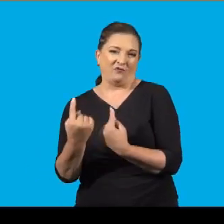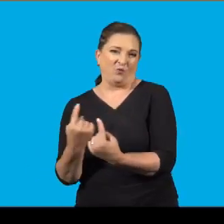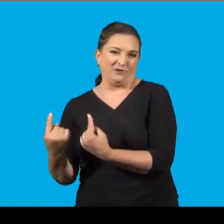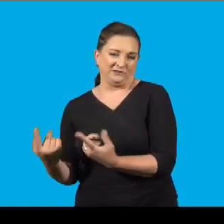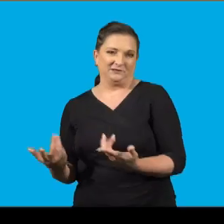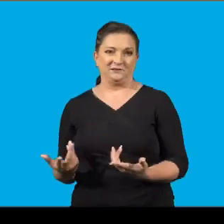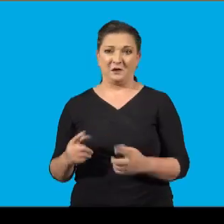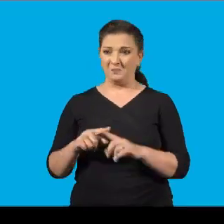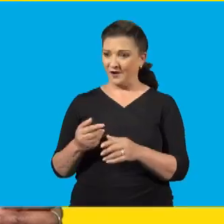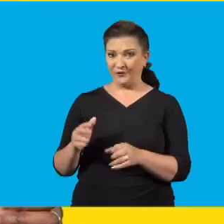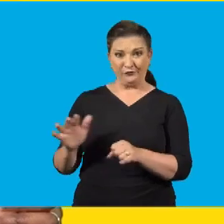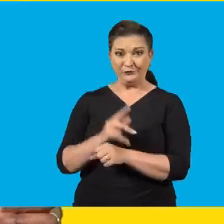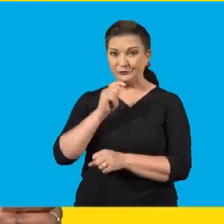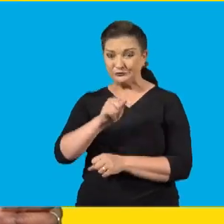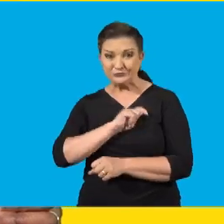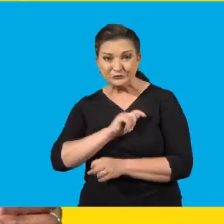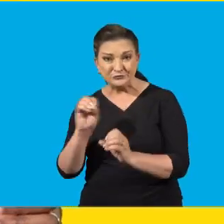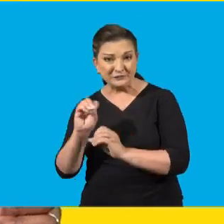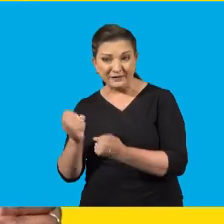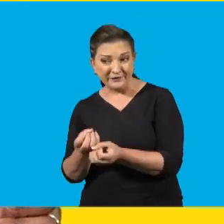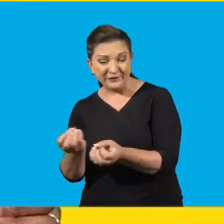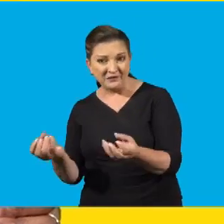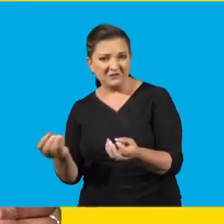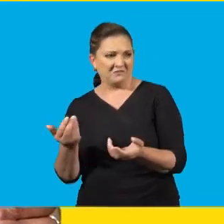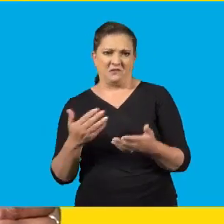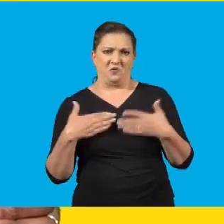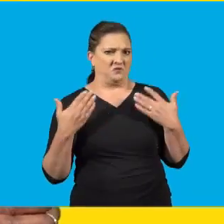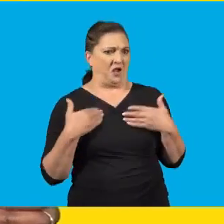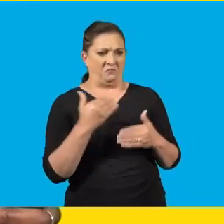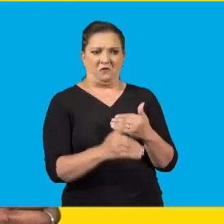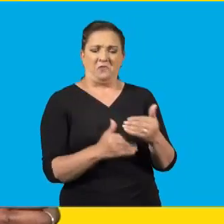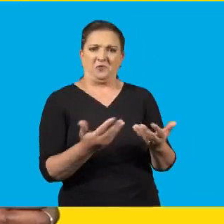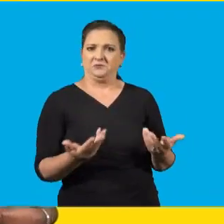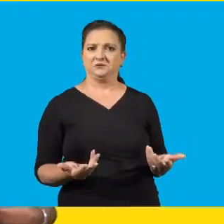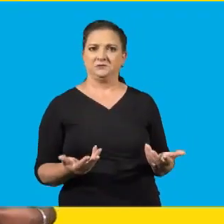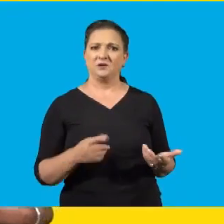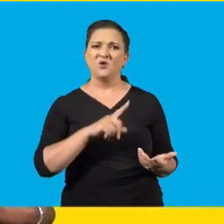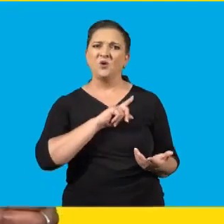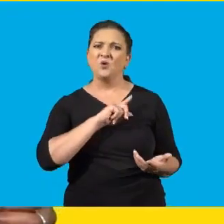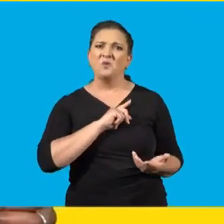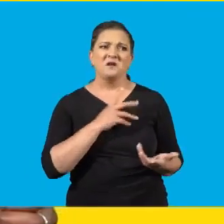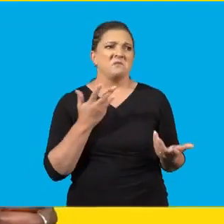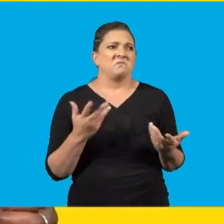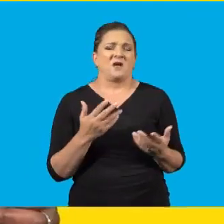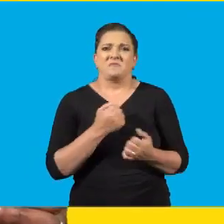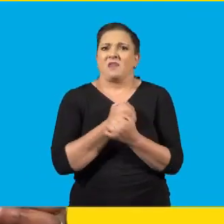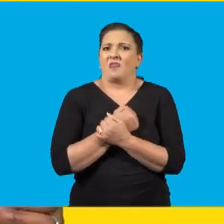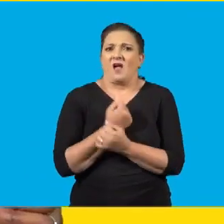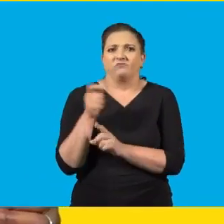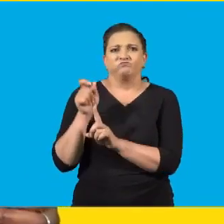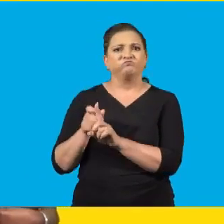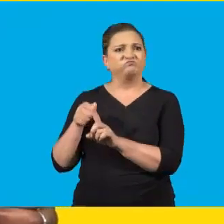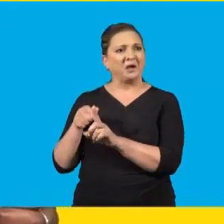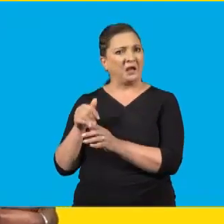So obviously, if people did not get the whole truth, they would not be happy with the process, because if your loved one was